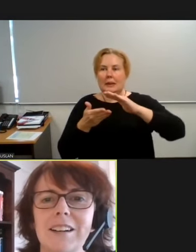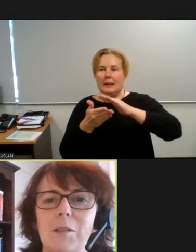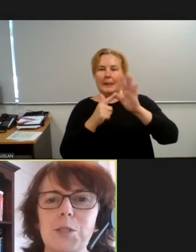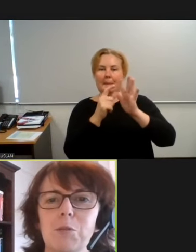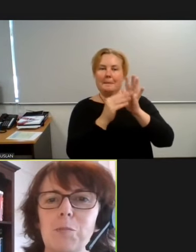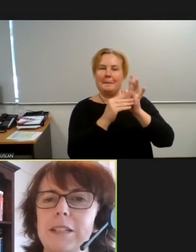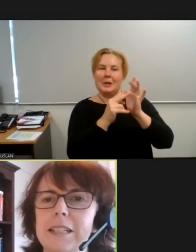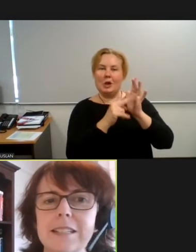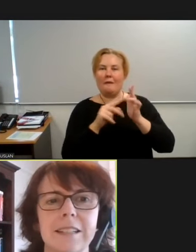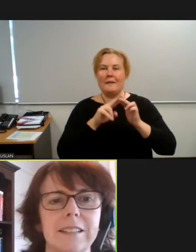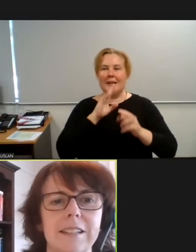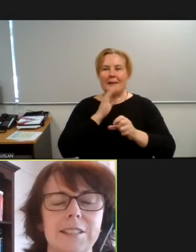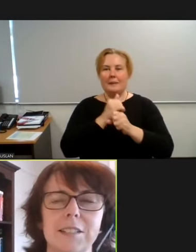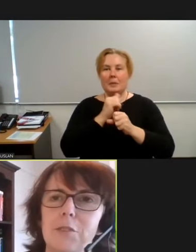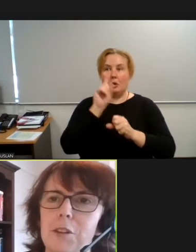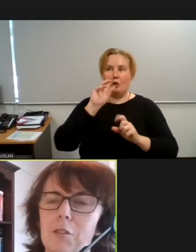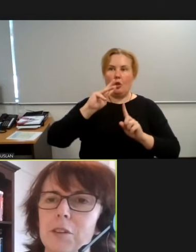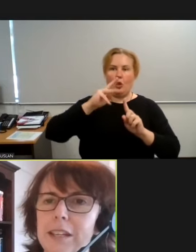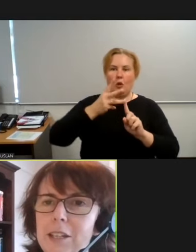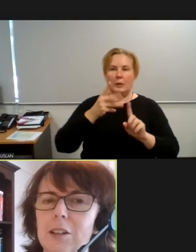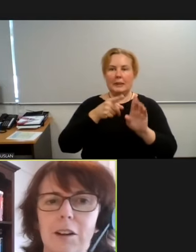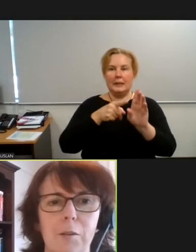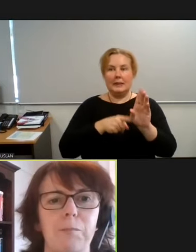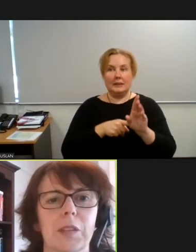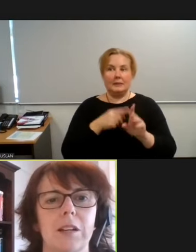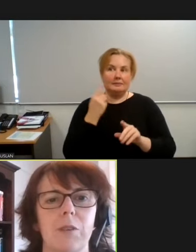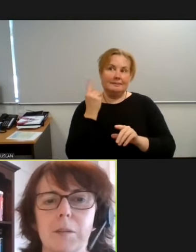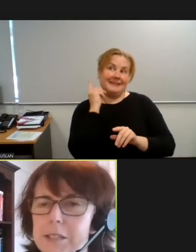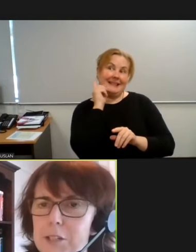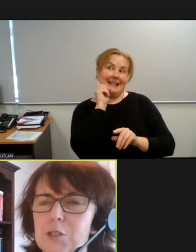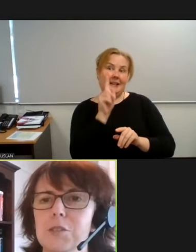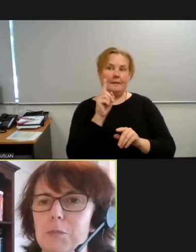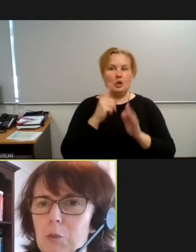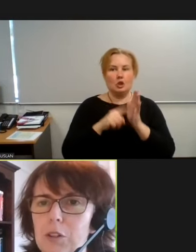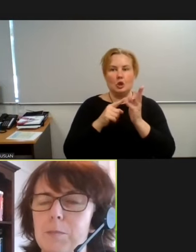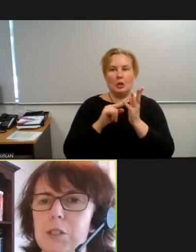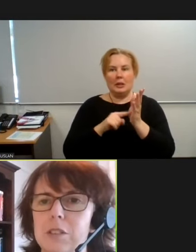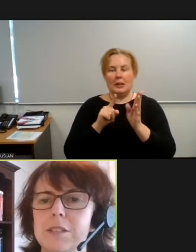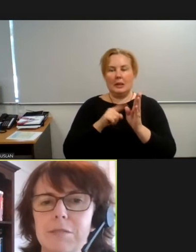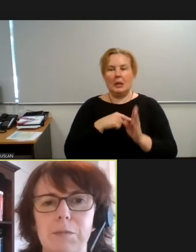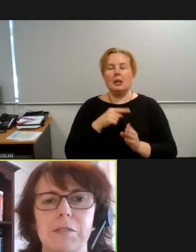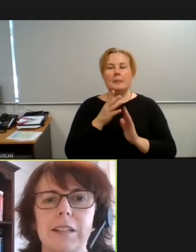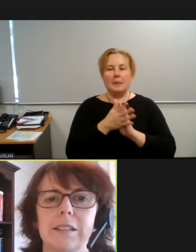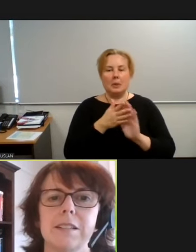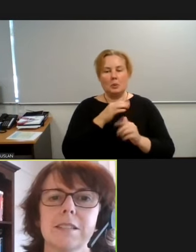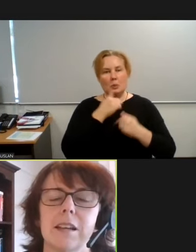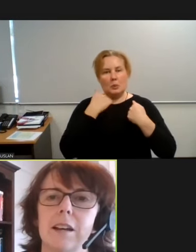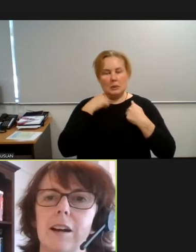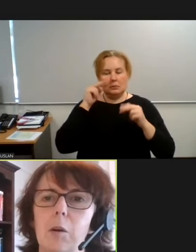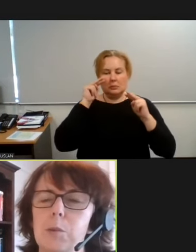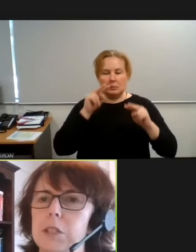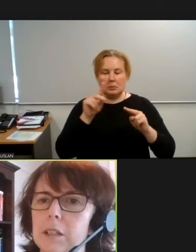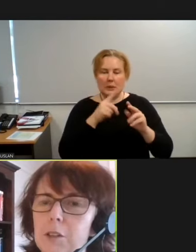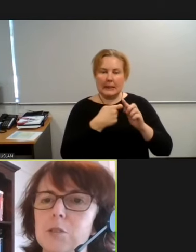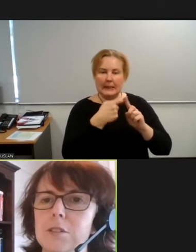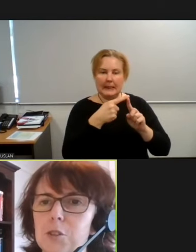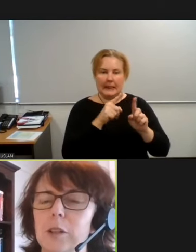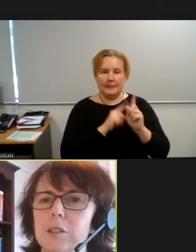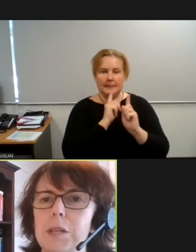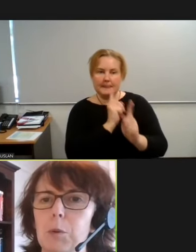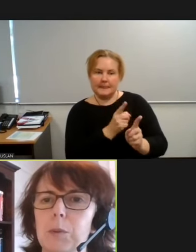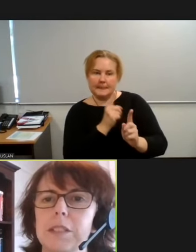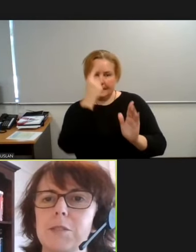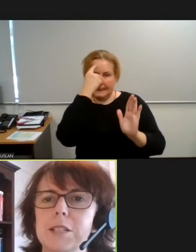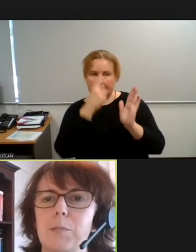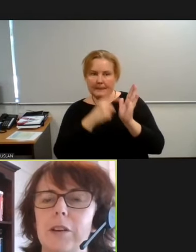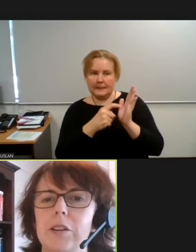July. So we've been leading the delivery of key recommendations from the Royal Commission into Family Violence, which includes ensuring